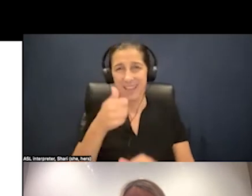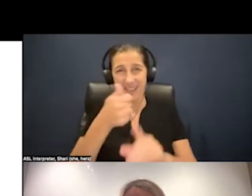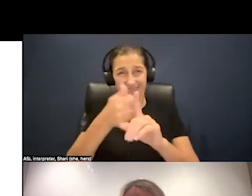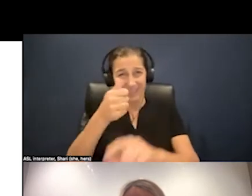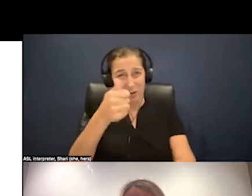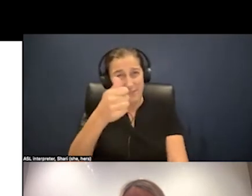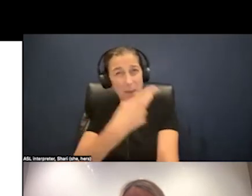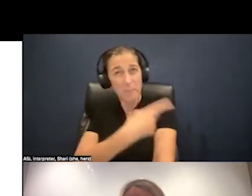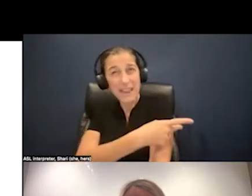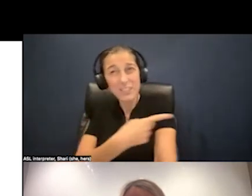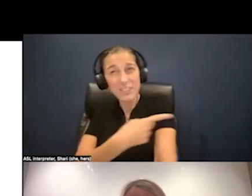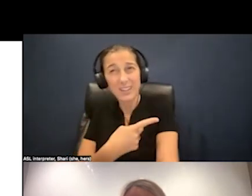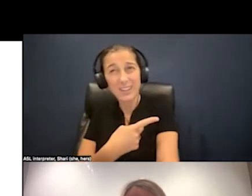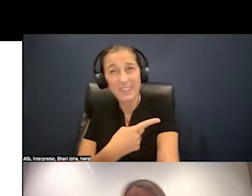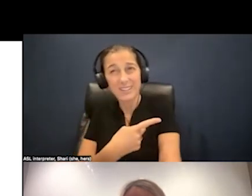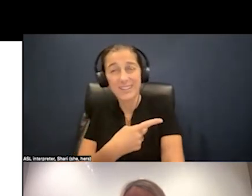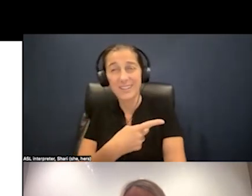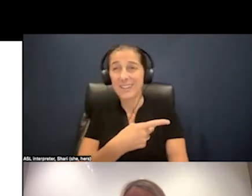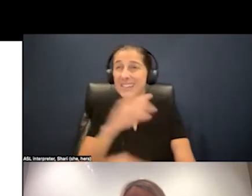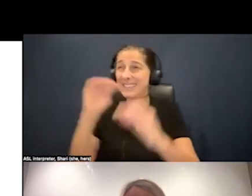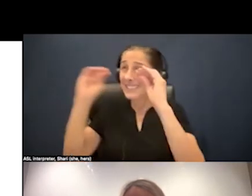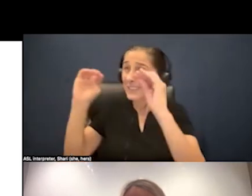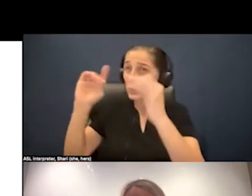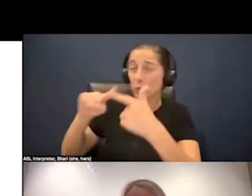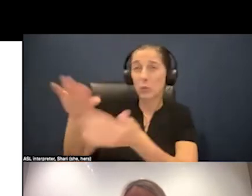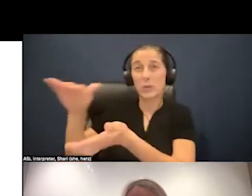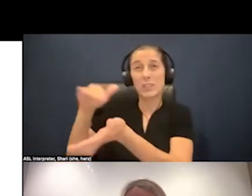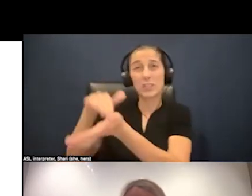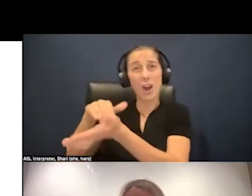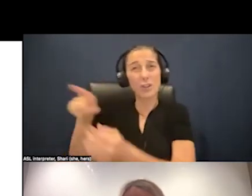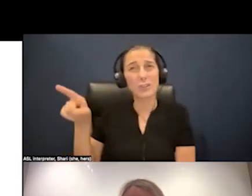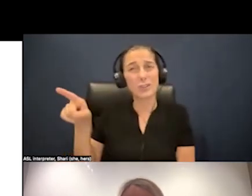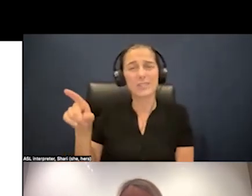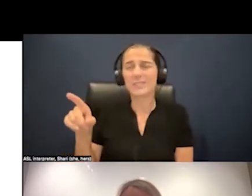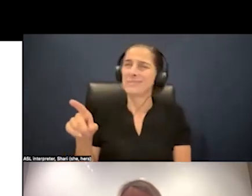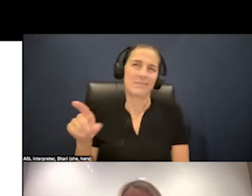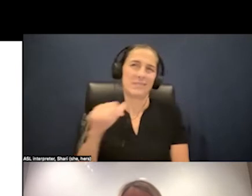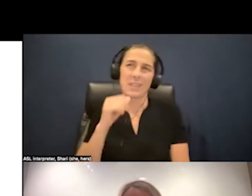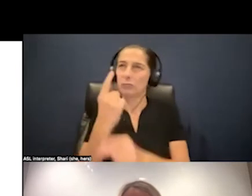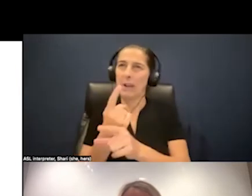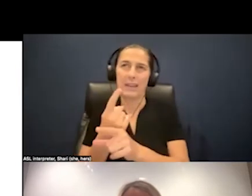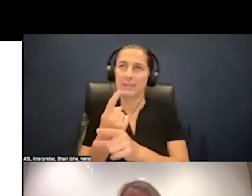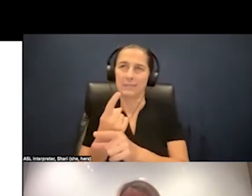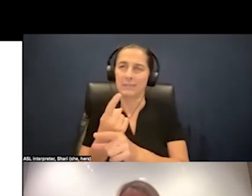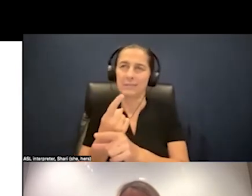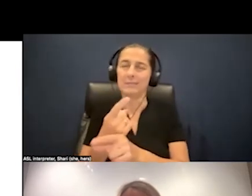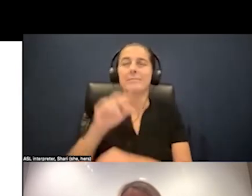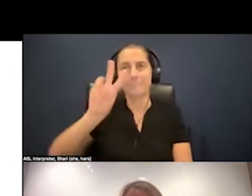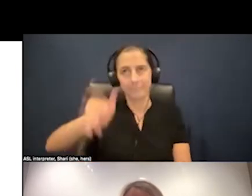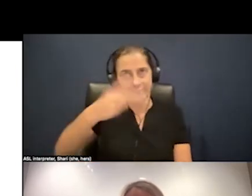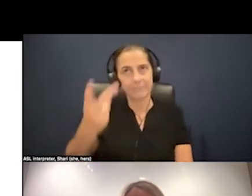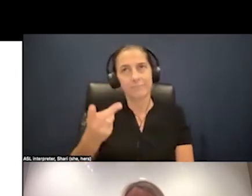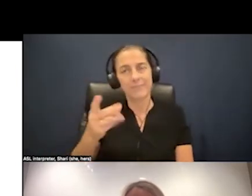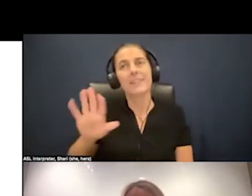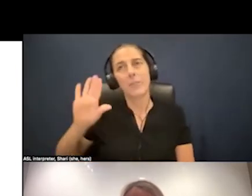is seeking care. These are things that really the clinician and the care team's responsibility is to understand.